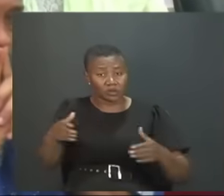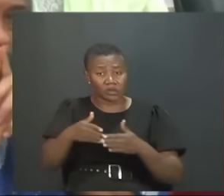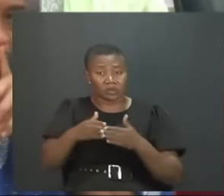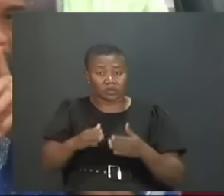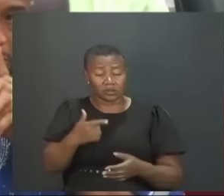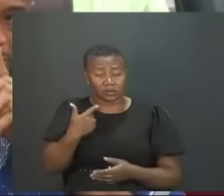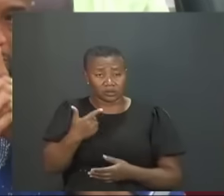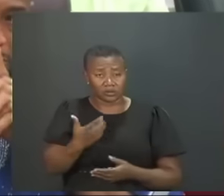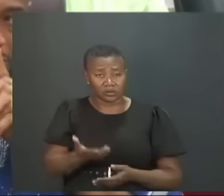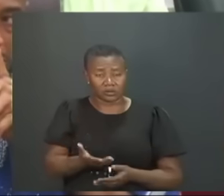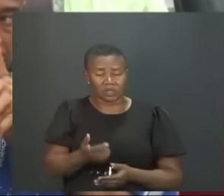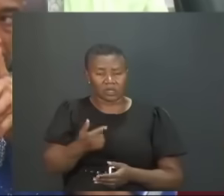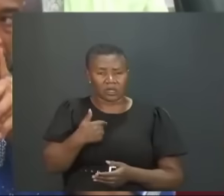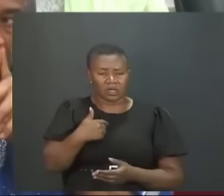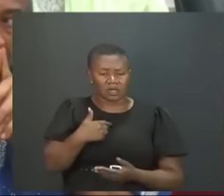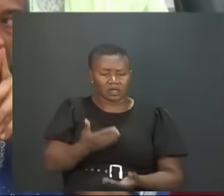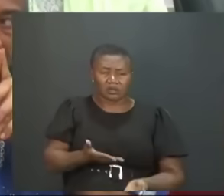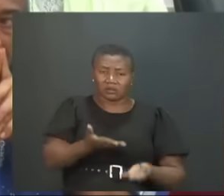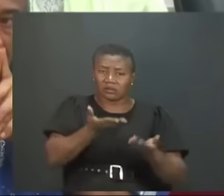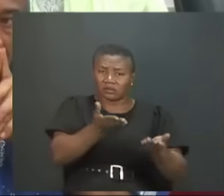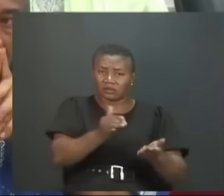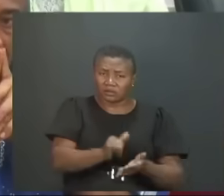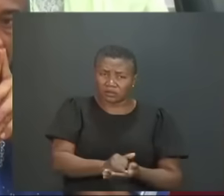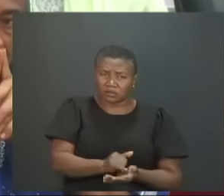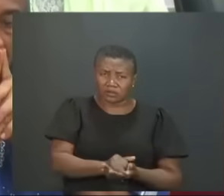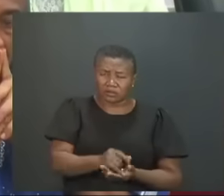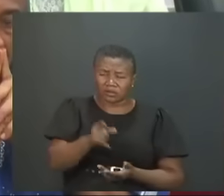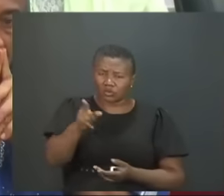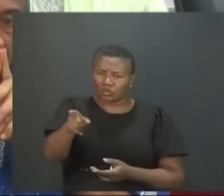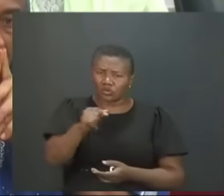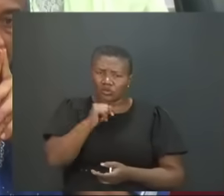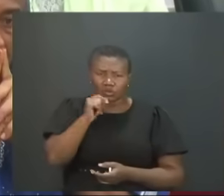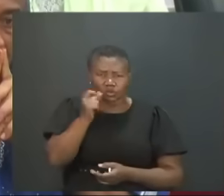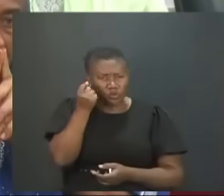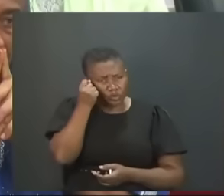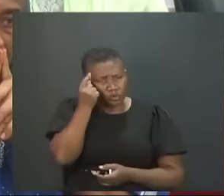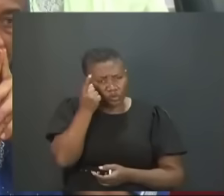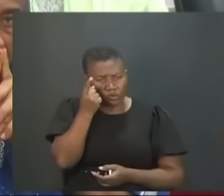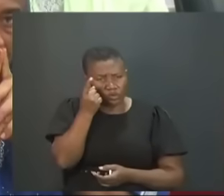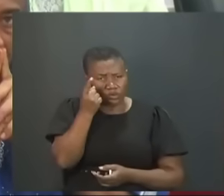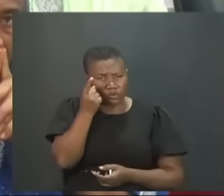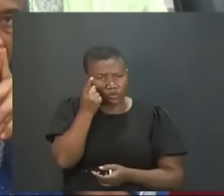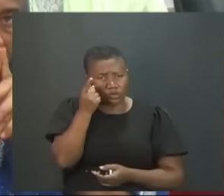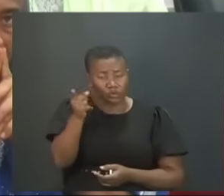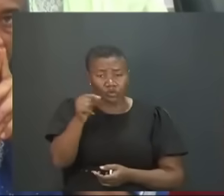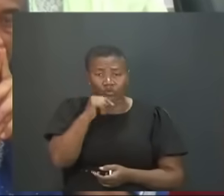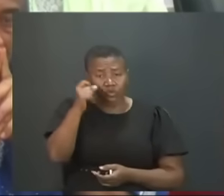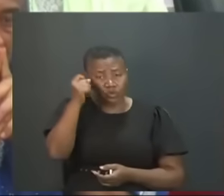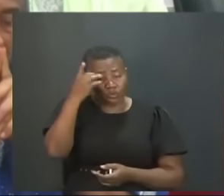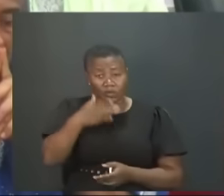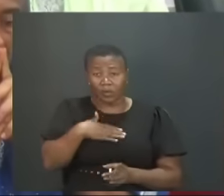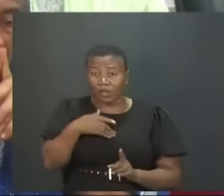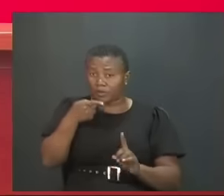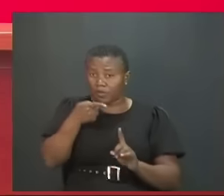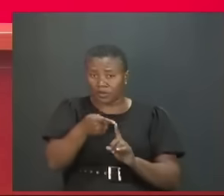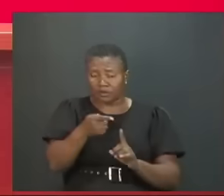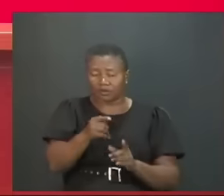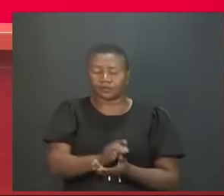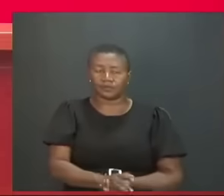However, I submit that he misunderstood the point I was making. Mr. Speaker,